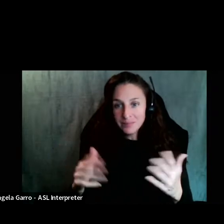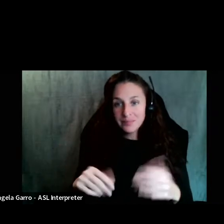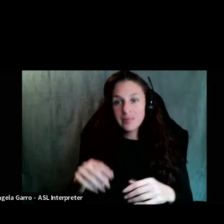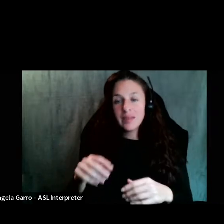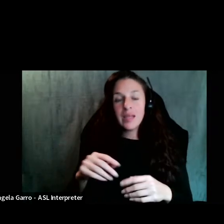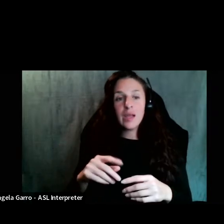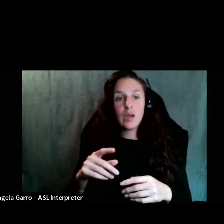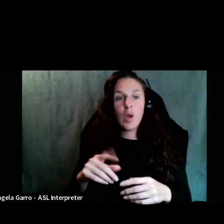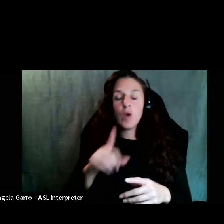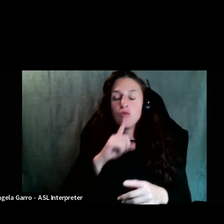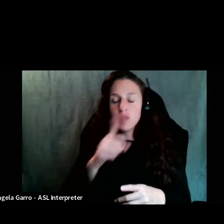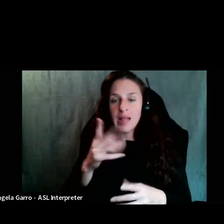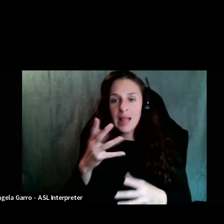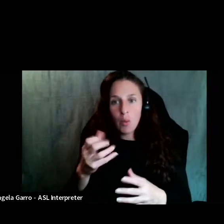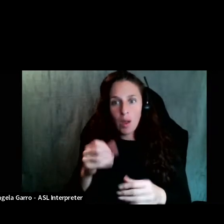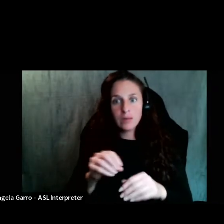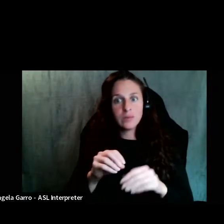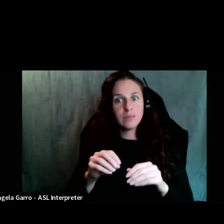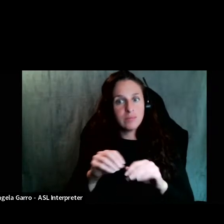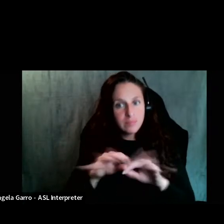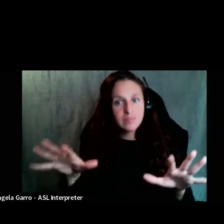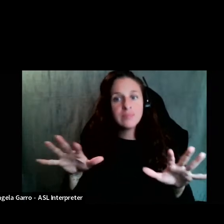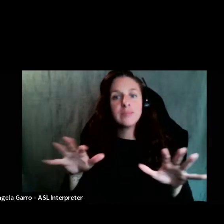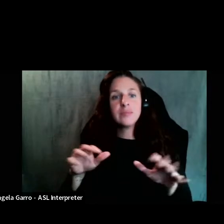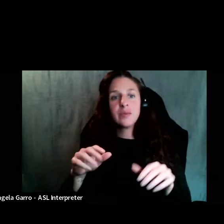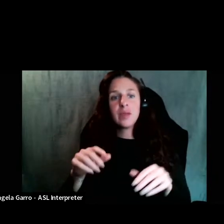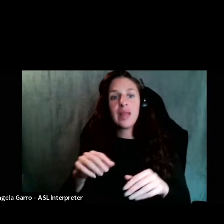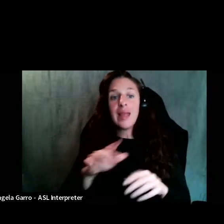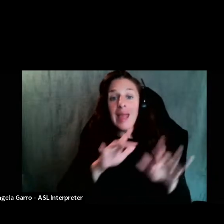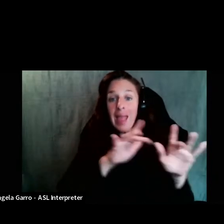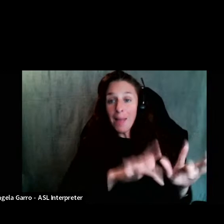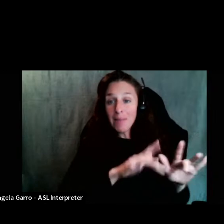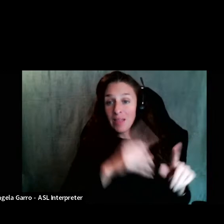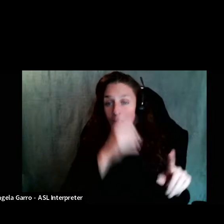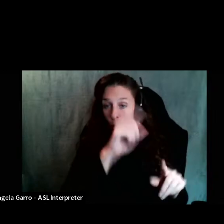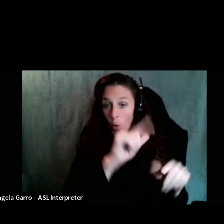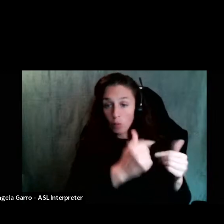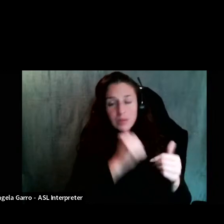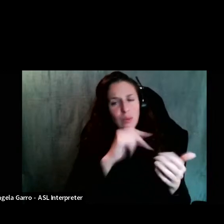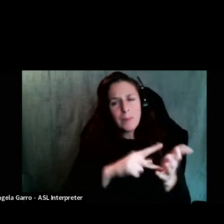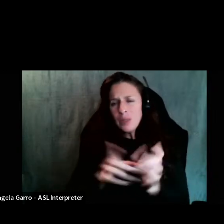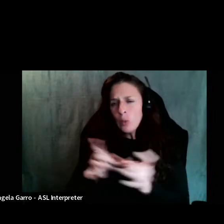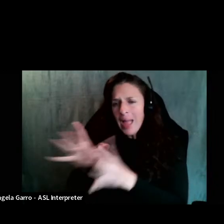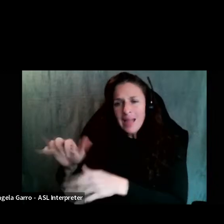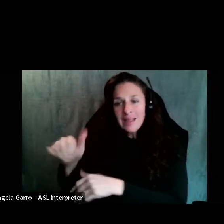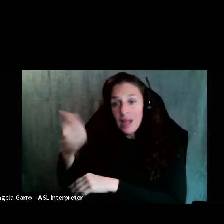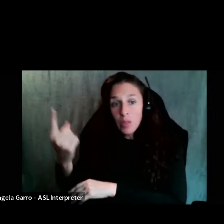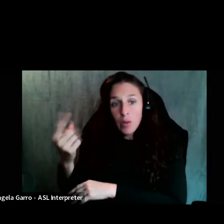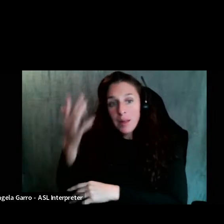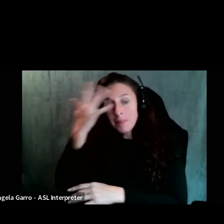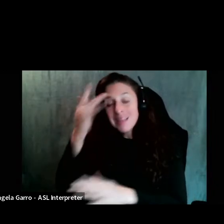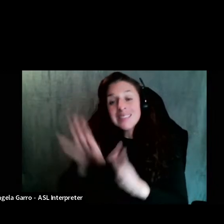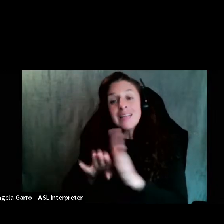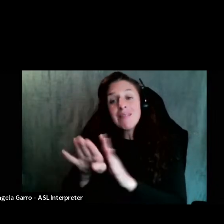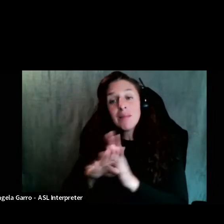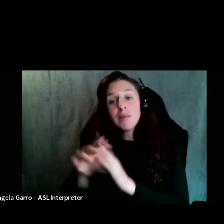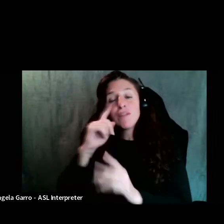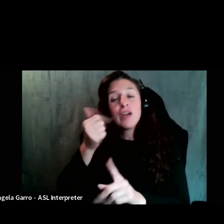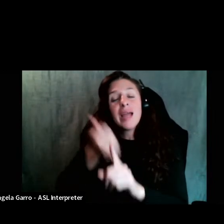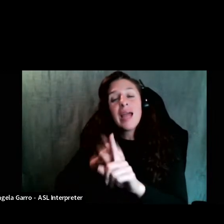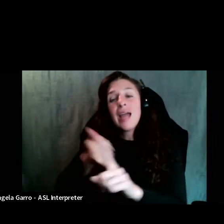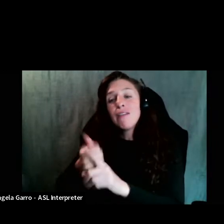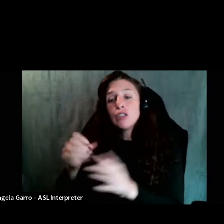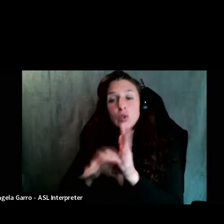to really echo the sentiment that empathy for one group does not mean hatred for the other, because the development of every single student and